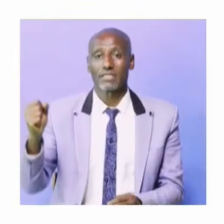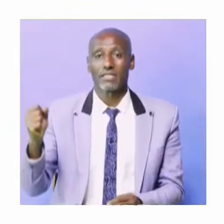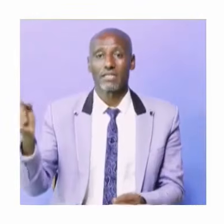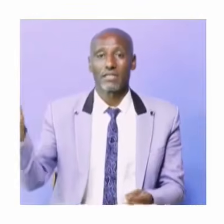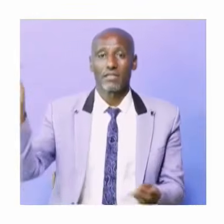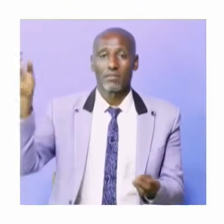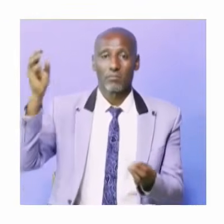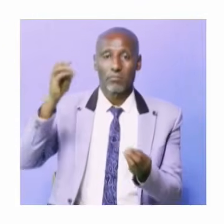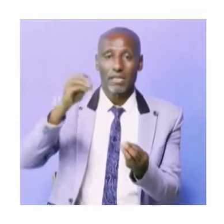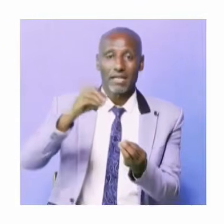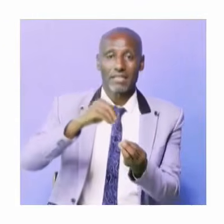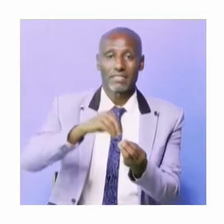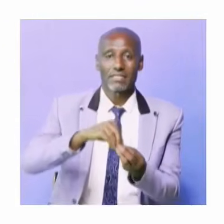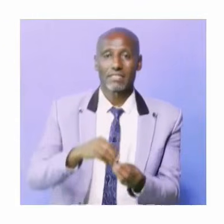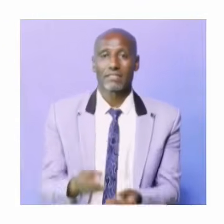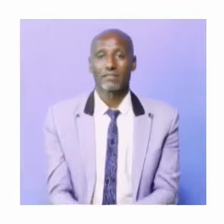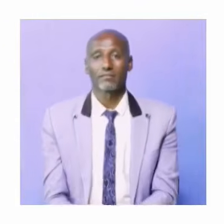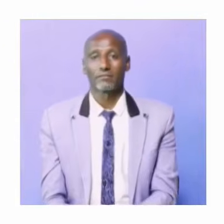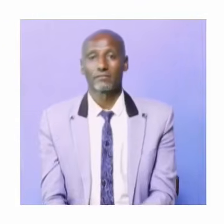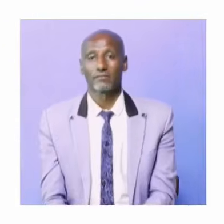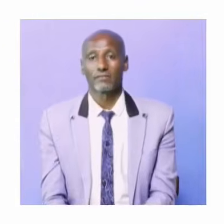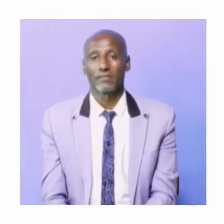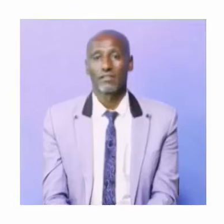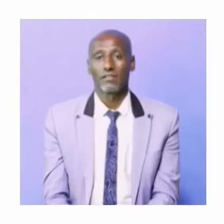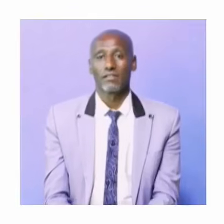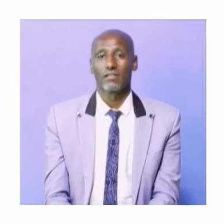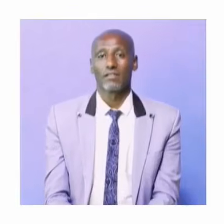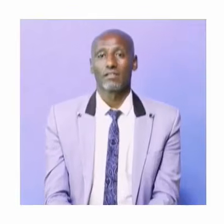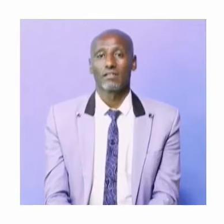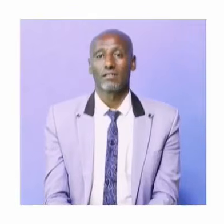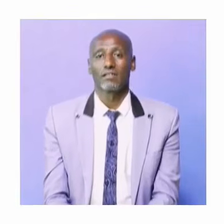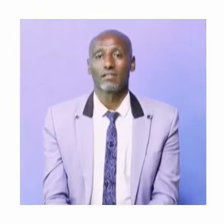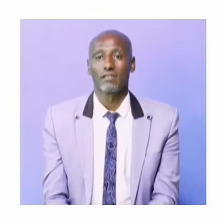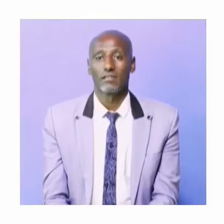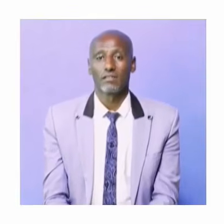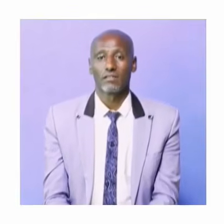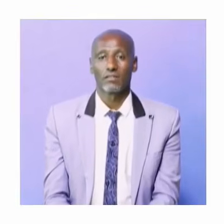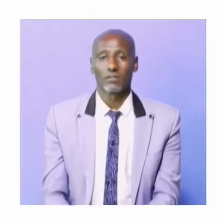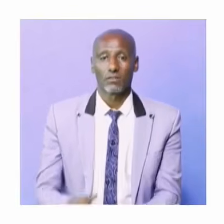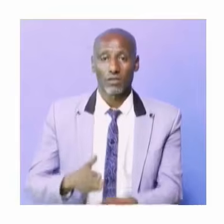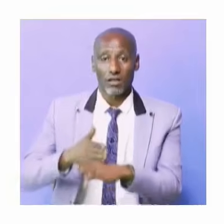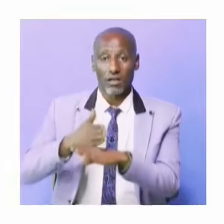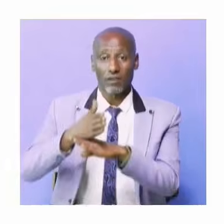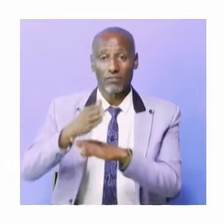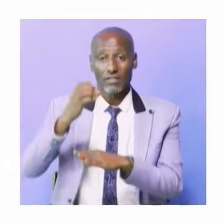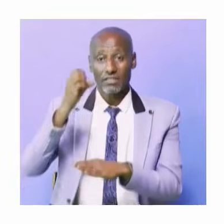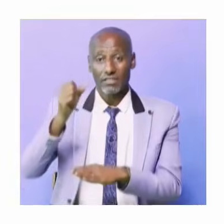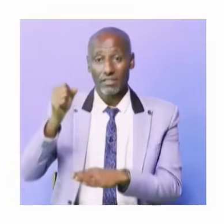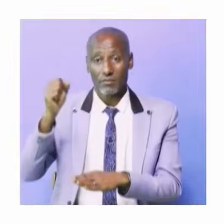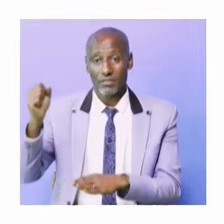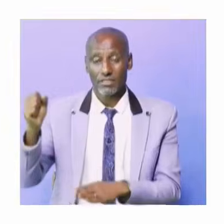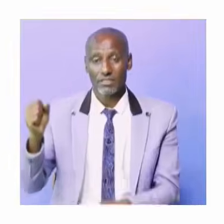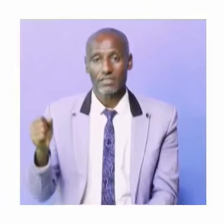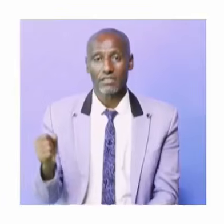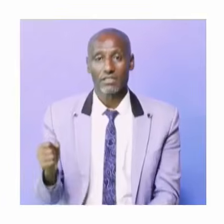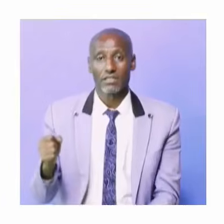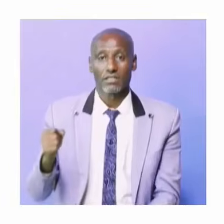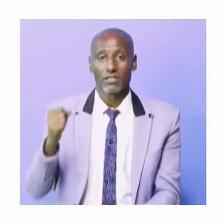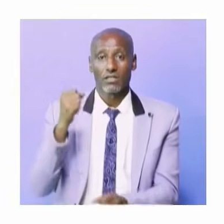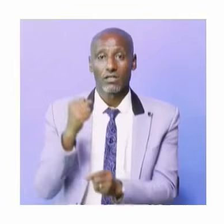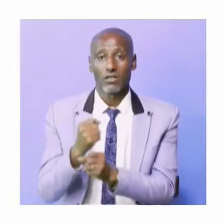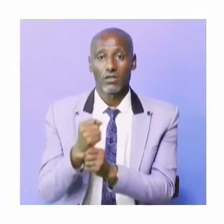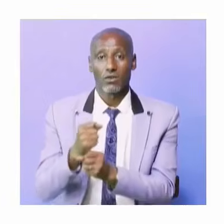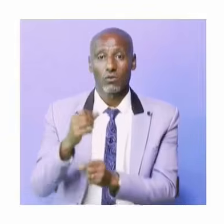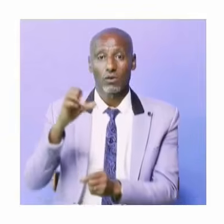Subject, okay? Plus, let's go. Then, what do we have after the subject? Look, works,